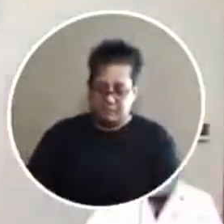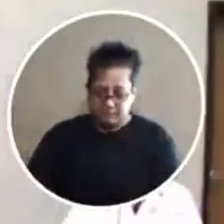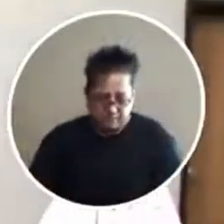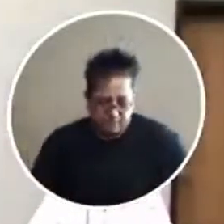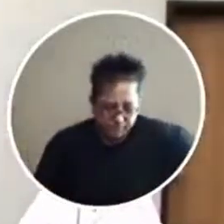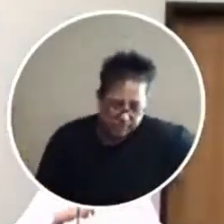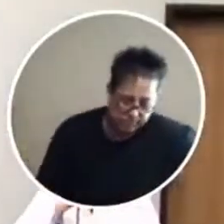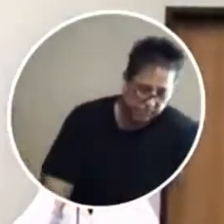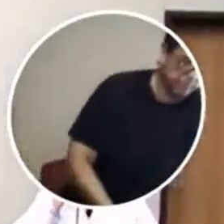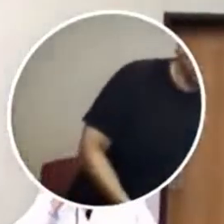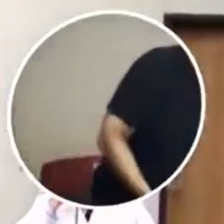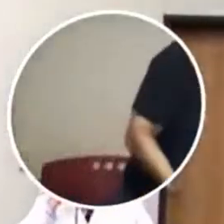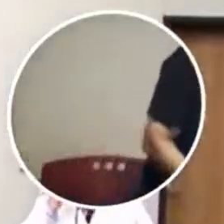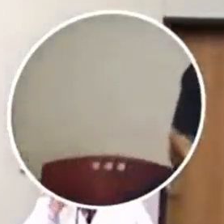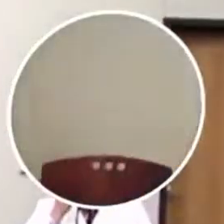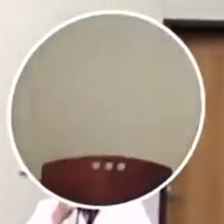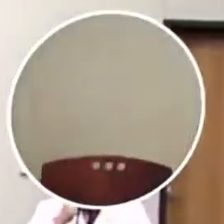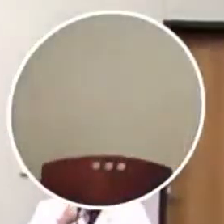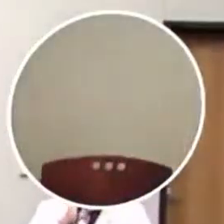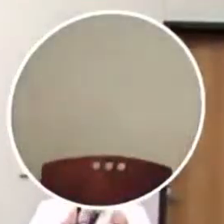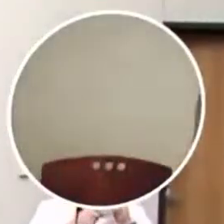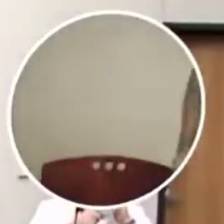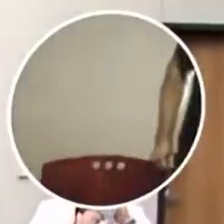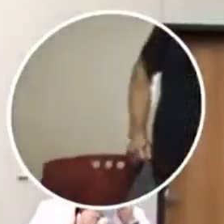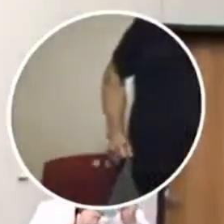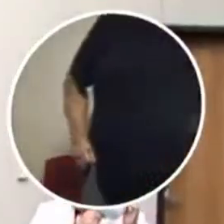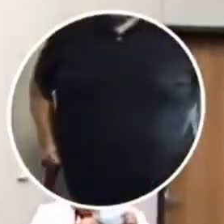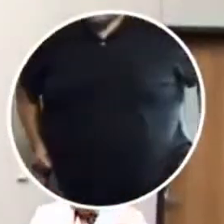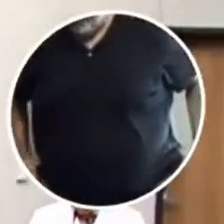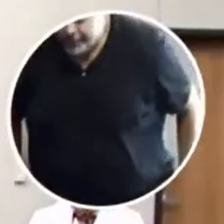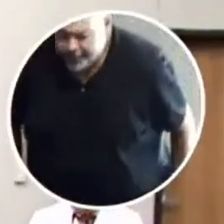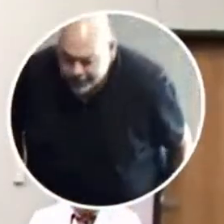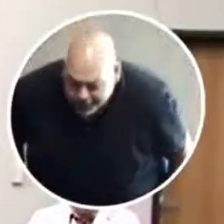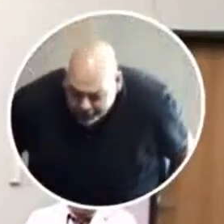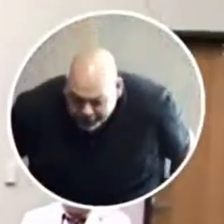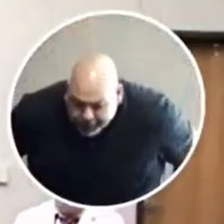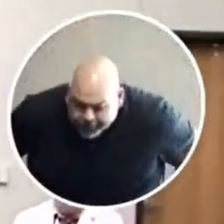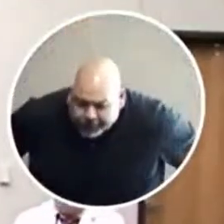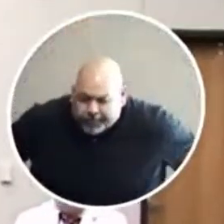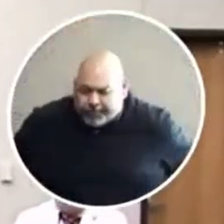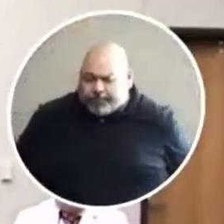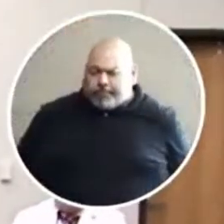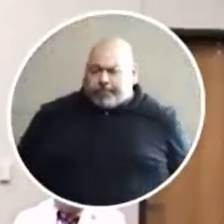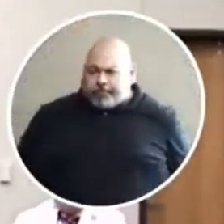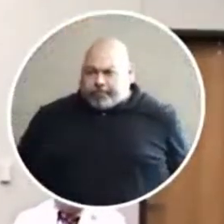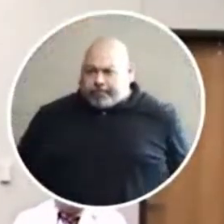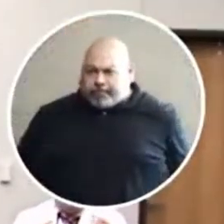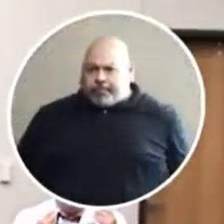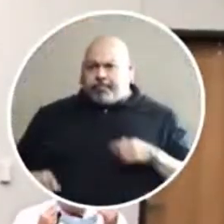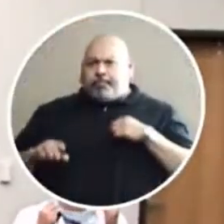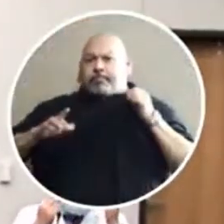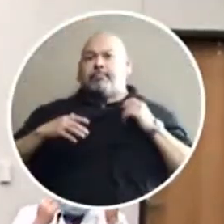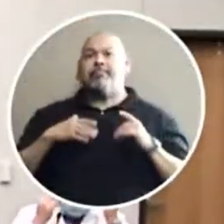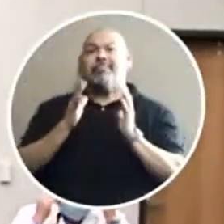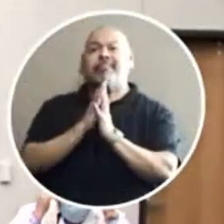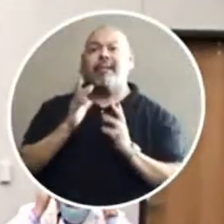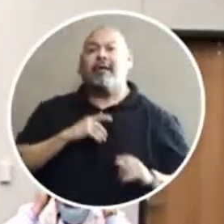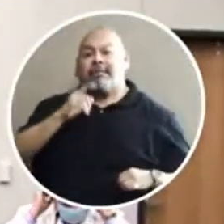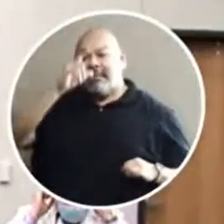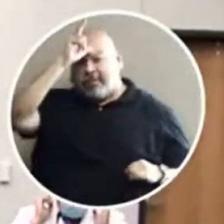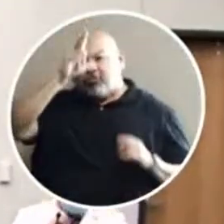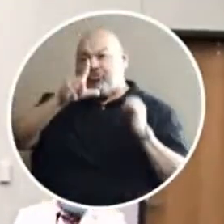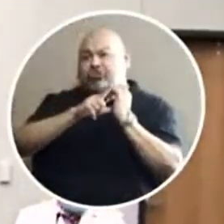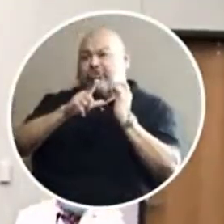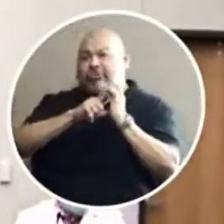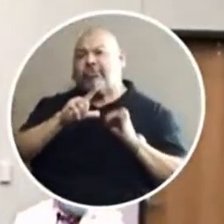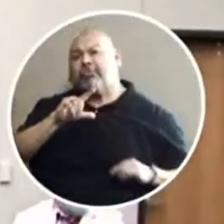Thank you, Ms. Mora. And now I'd like to ask Assistant Fire Chief Jorge Rodriguez to please join us at the